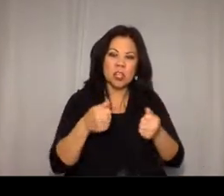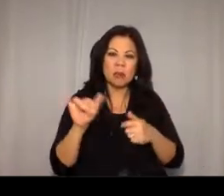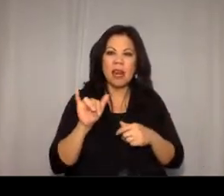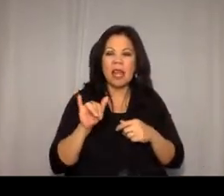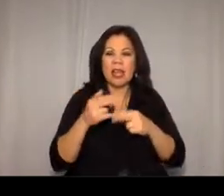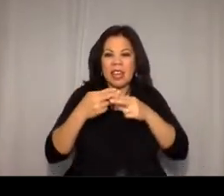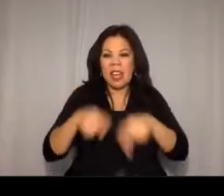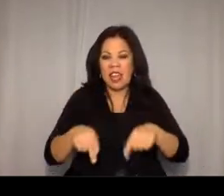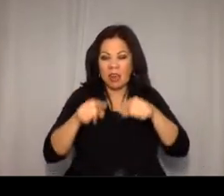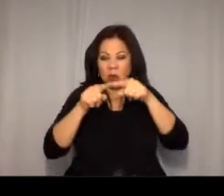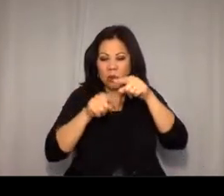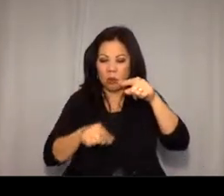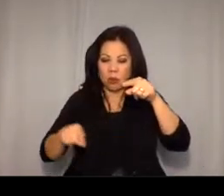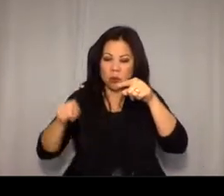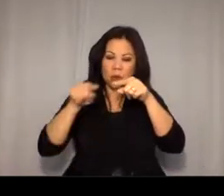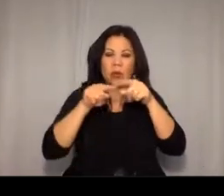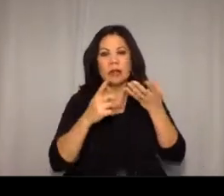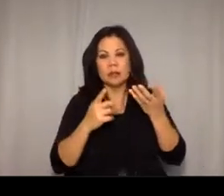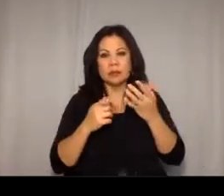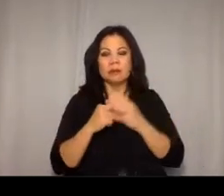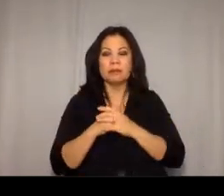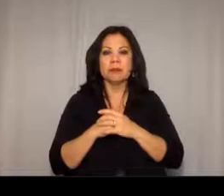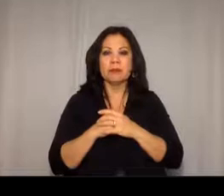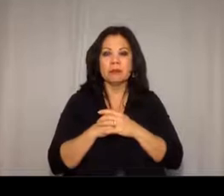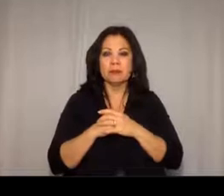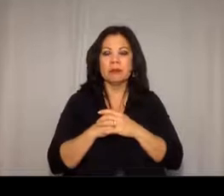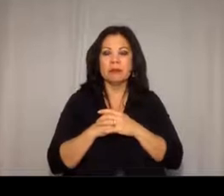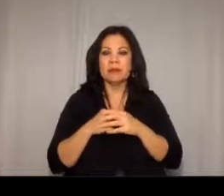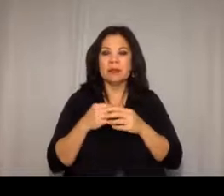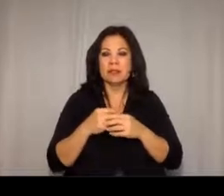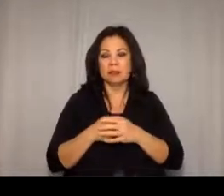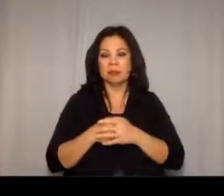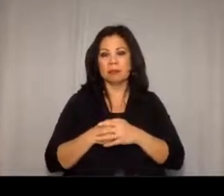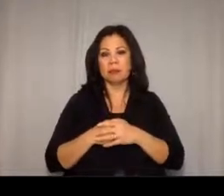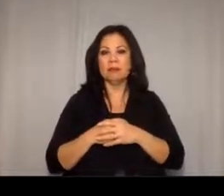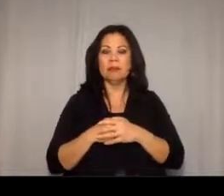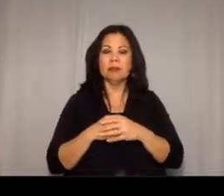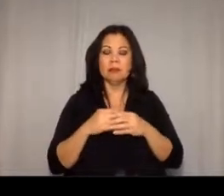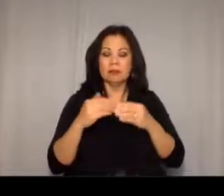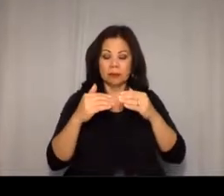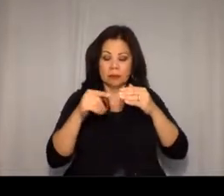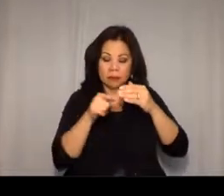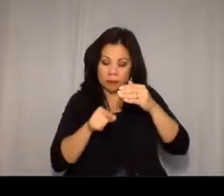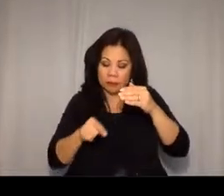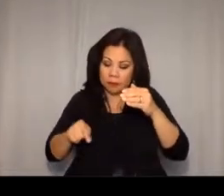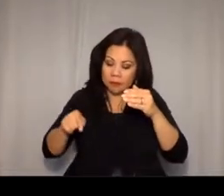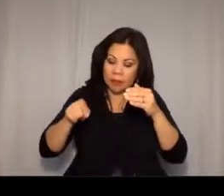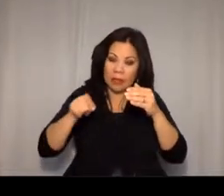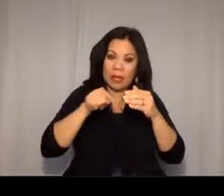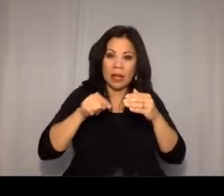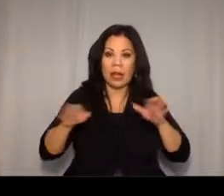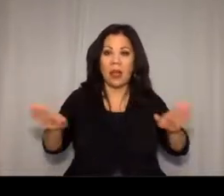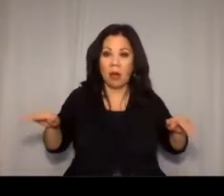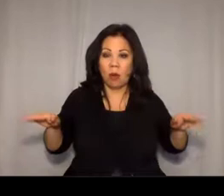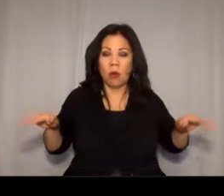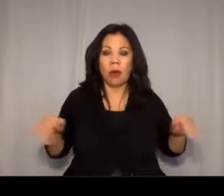egg, except it's got a little point. So that's your egg wing. And then this wing that's underneath the